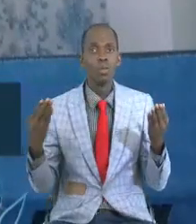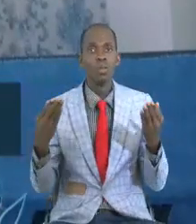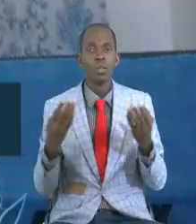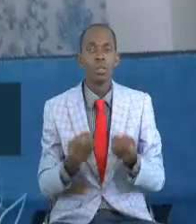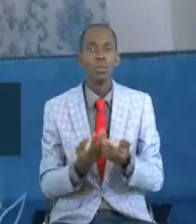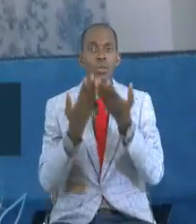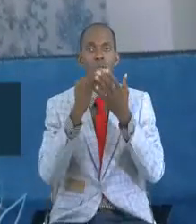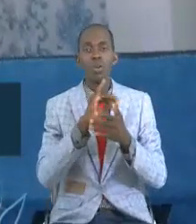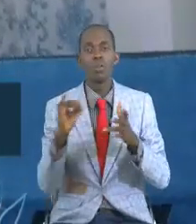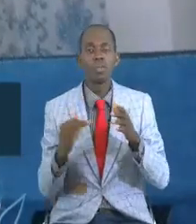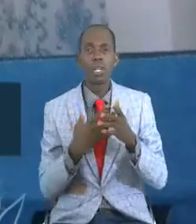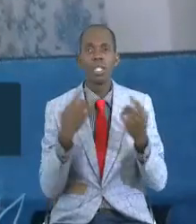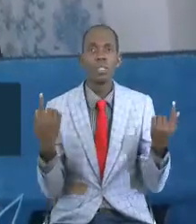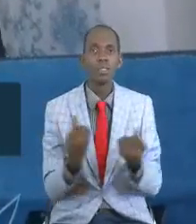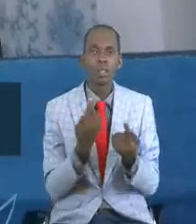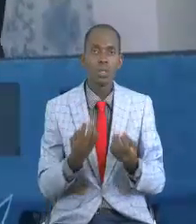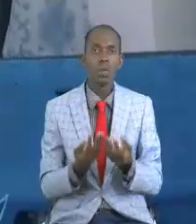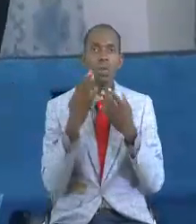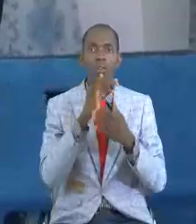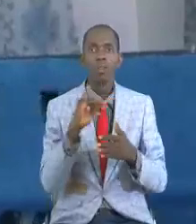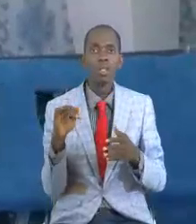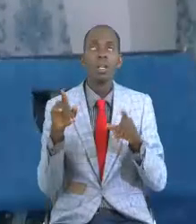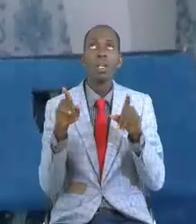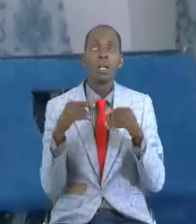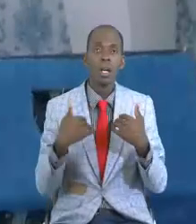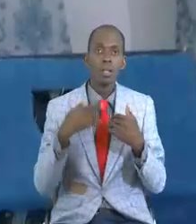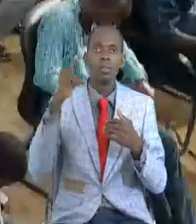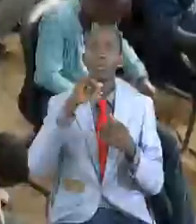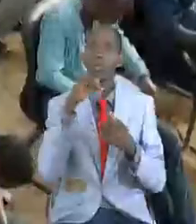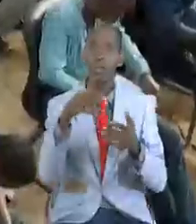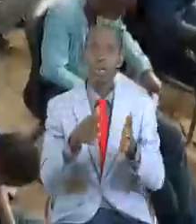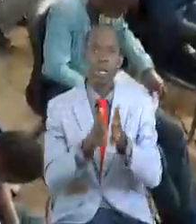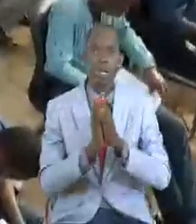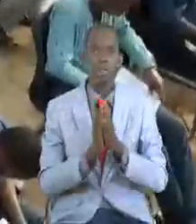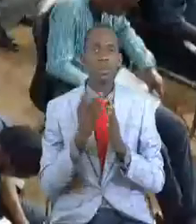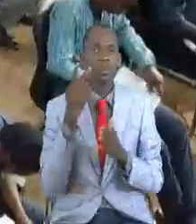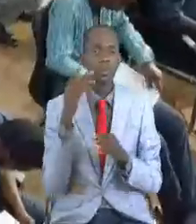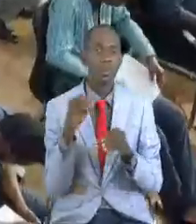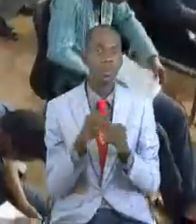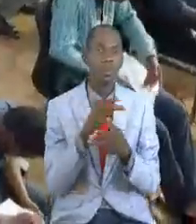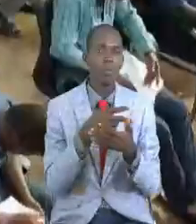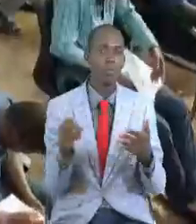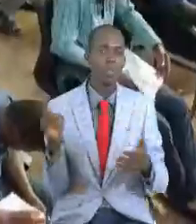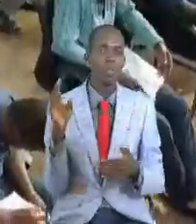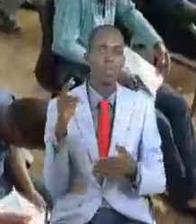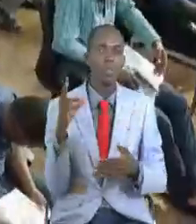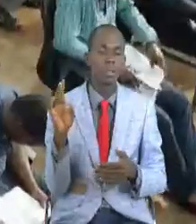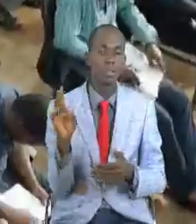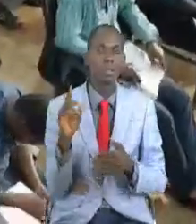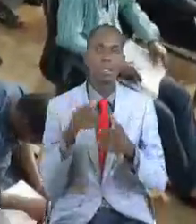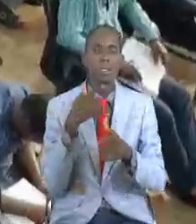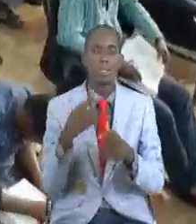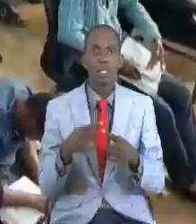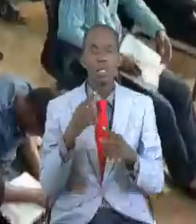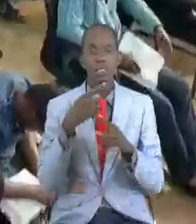sin offering as thou not required. Look at verse 7. Then said